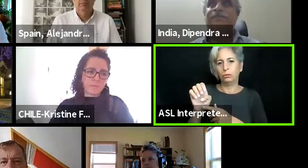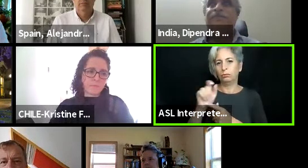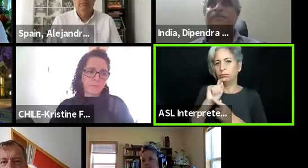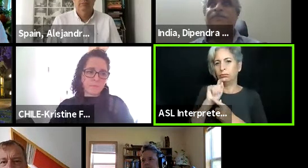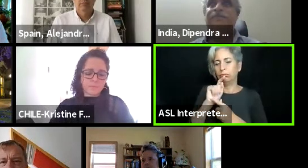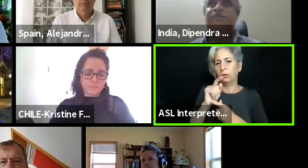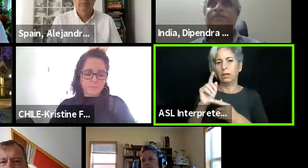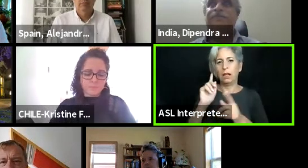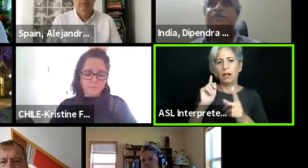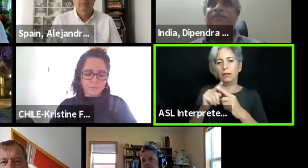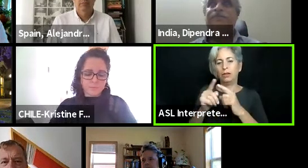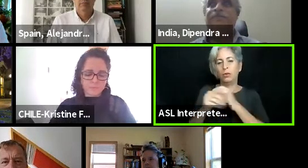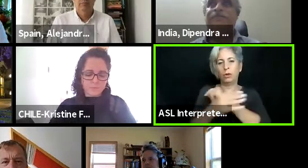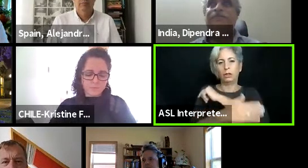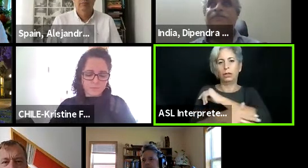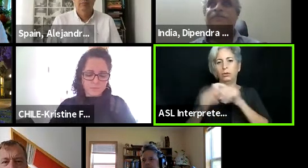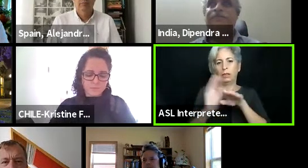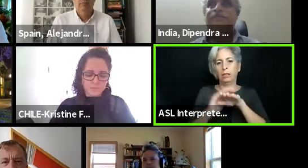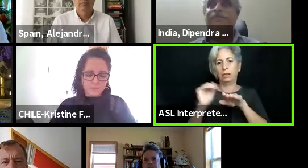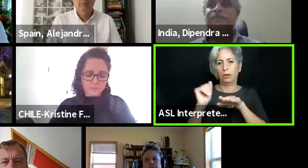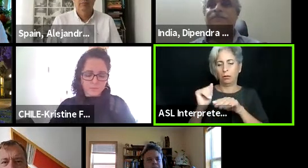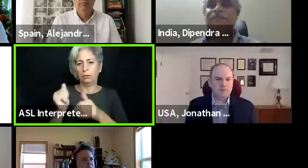country's called.